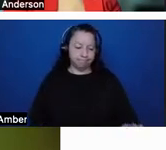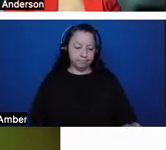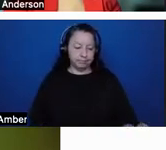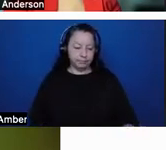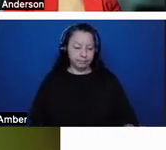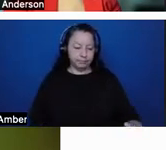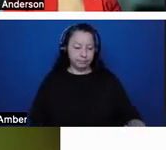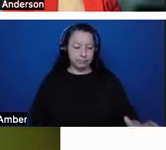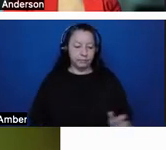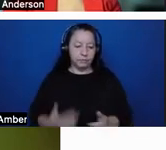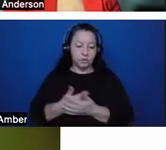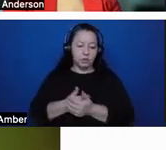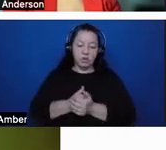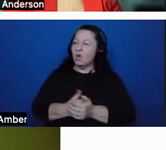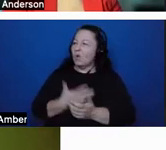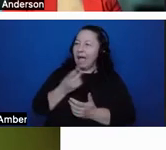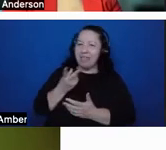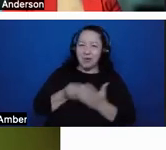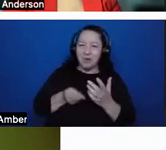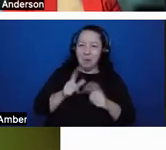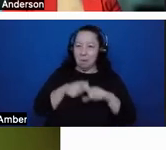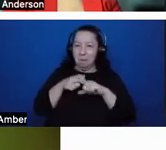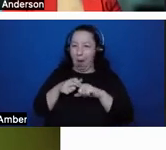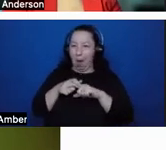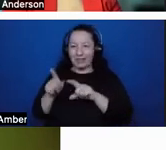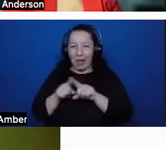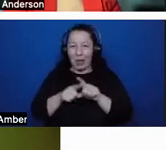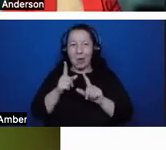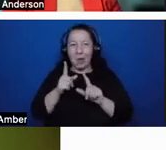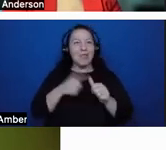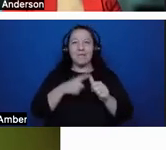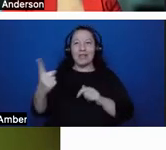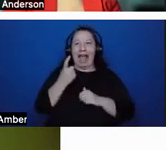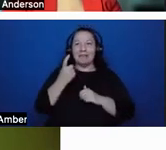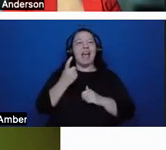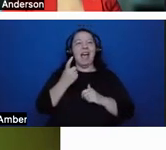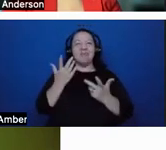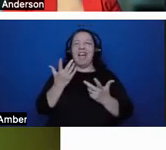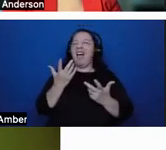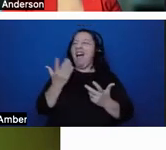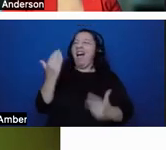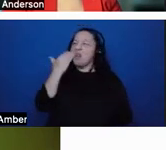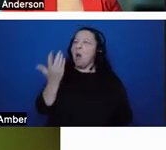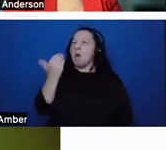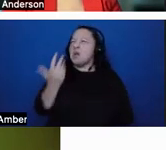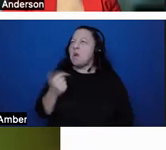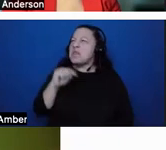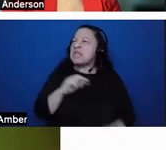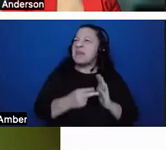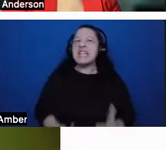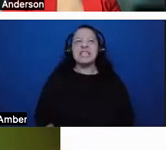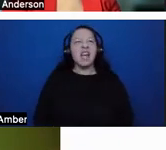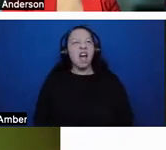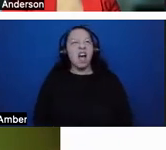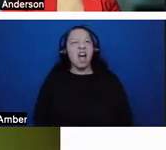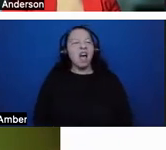I just like that both of you paused as well, because when I was first asked, I'm just like, I know what this is. Like, it's something that's almost, when things are so innate, I guess,